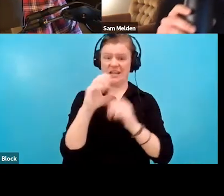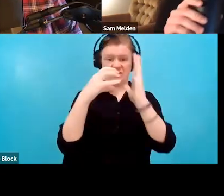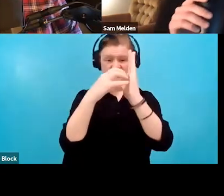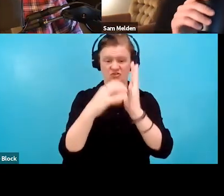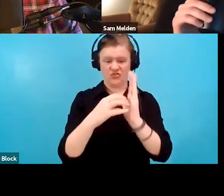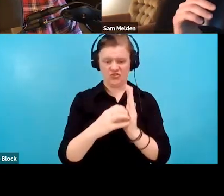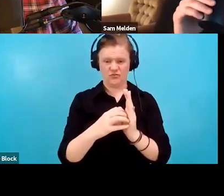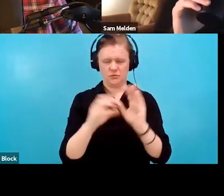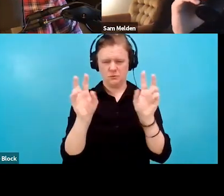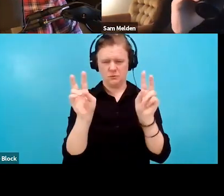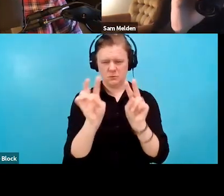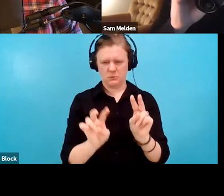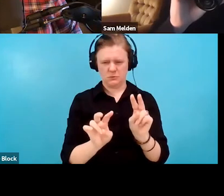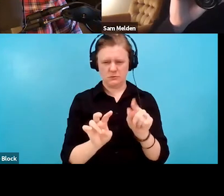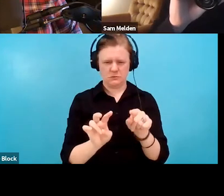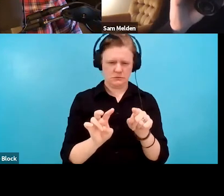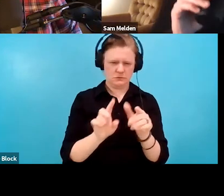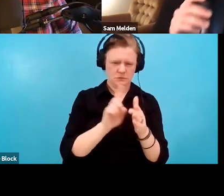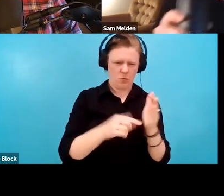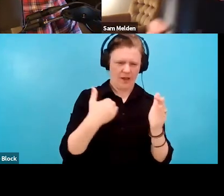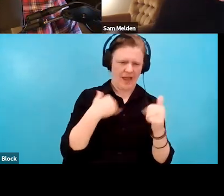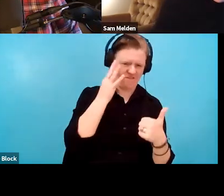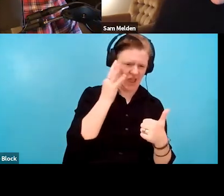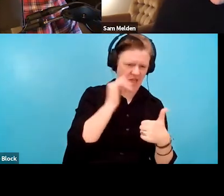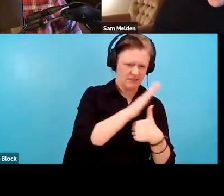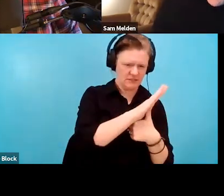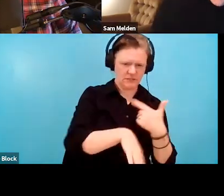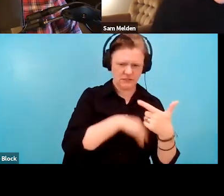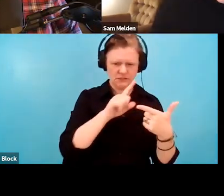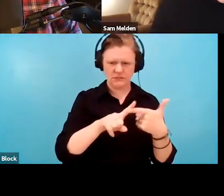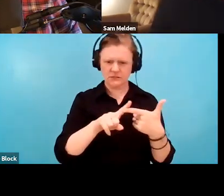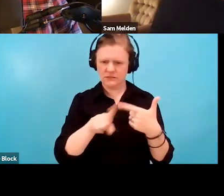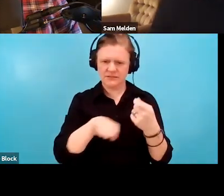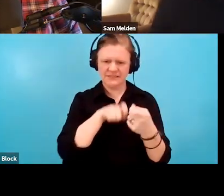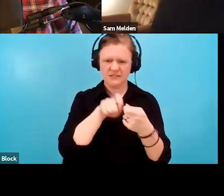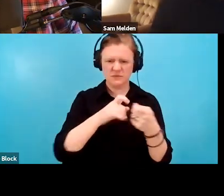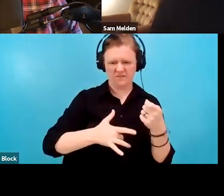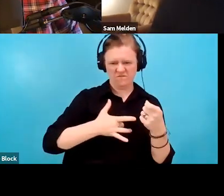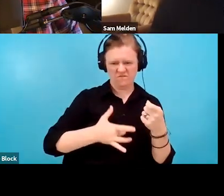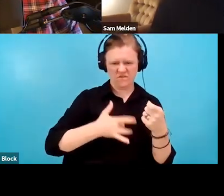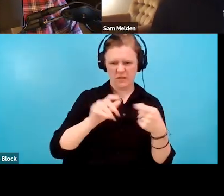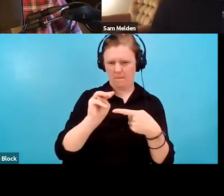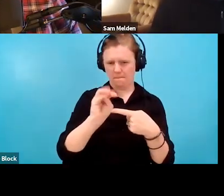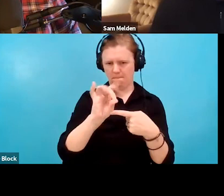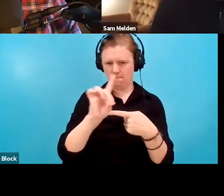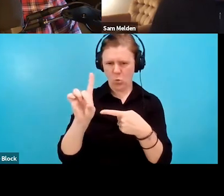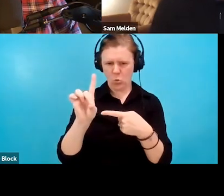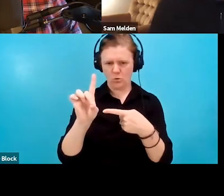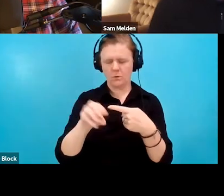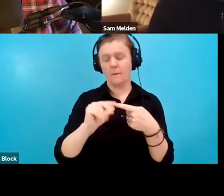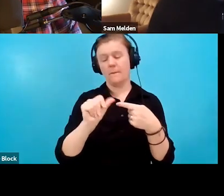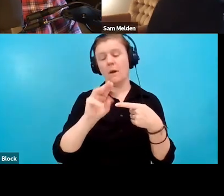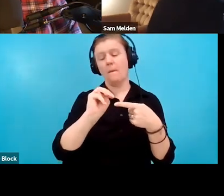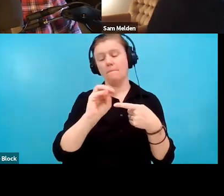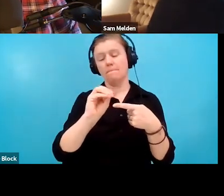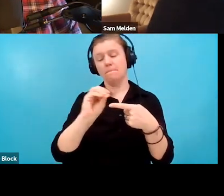and say, like, what are all the ones that have cats? What are all the ones that have a certain feeling name? What are all the ones that talk about light or talk